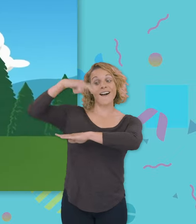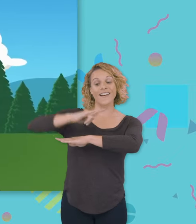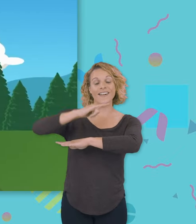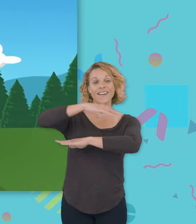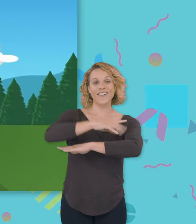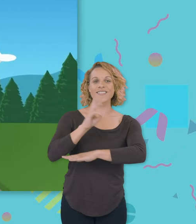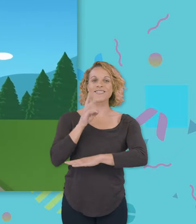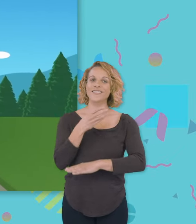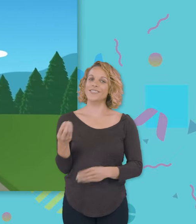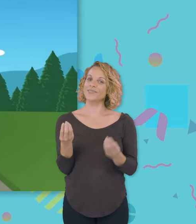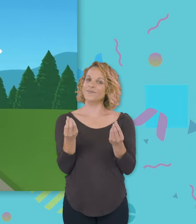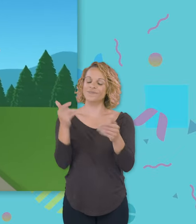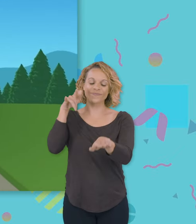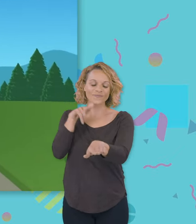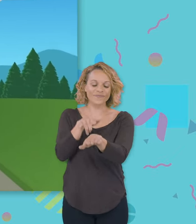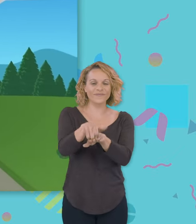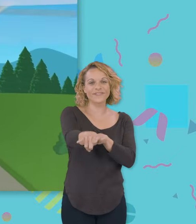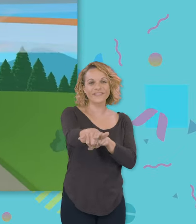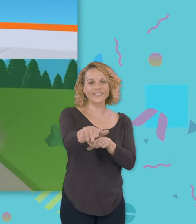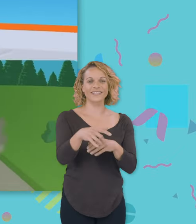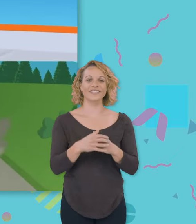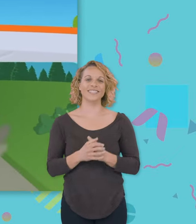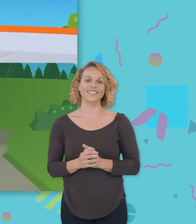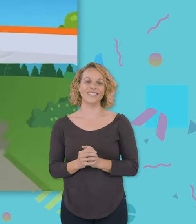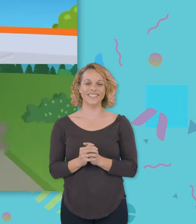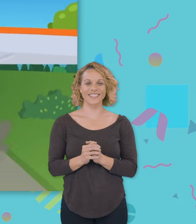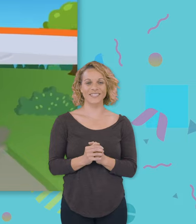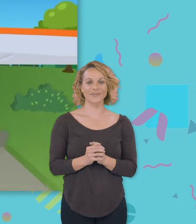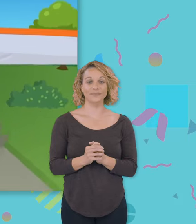Seaplane landing on water and the ground.